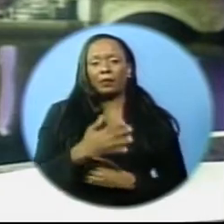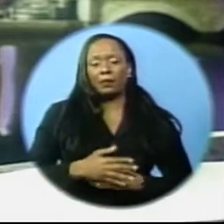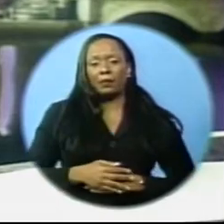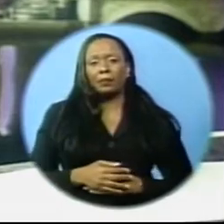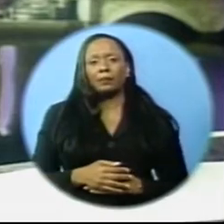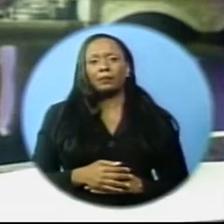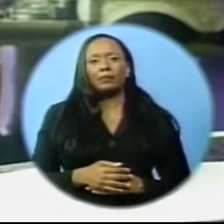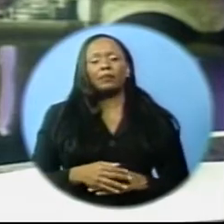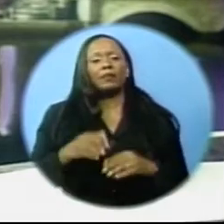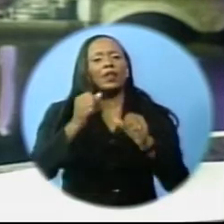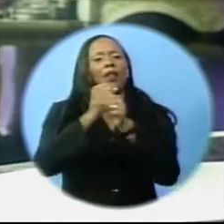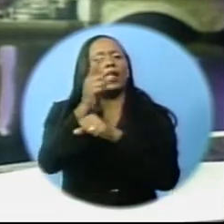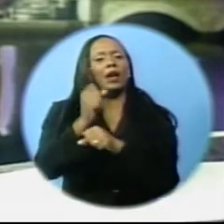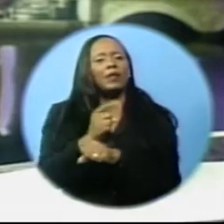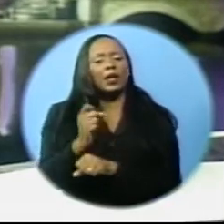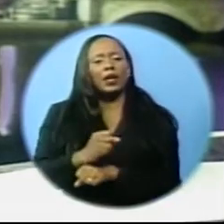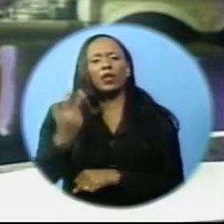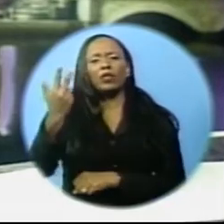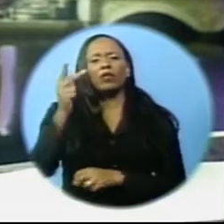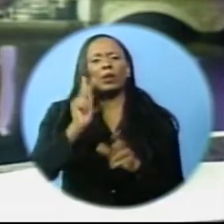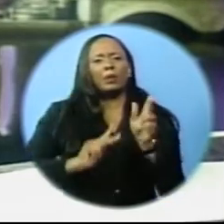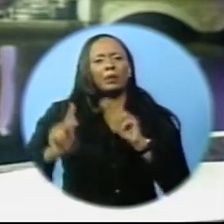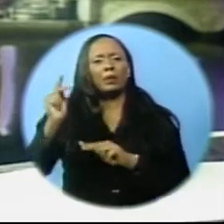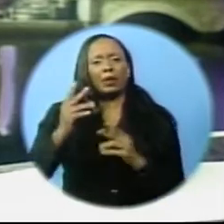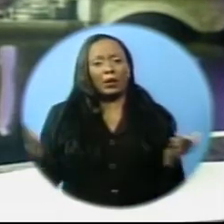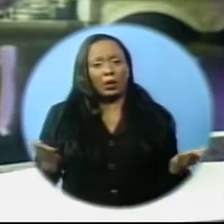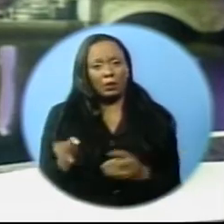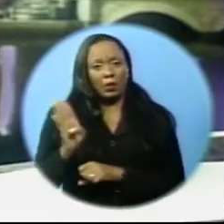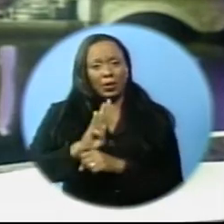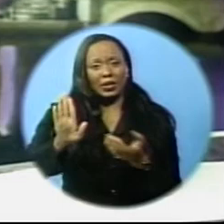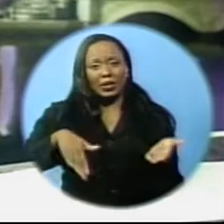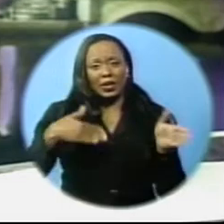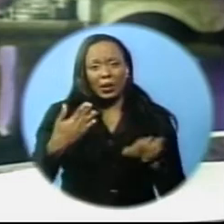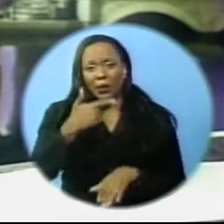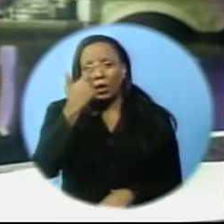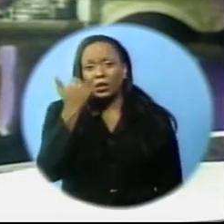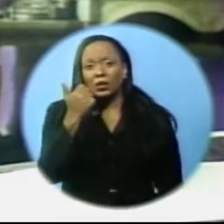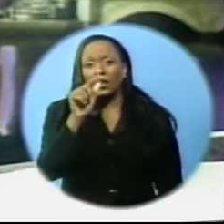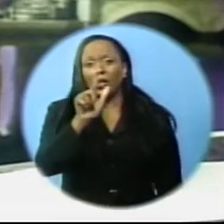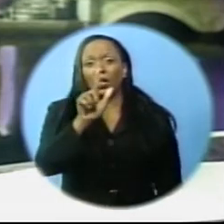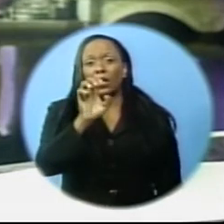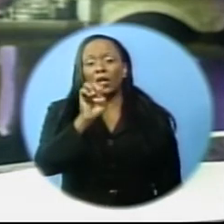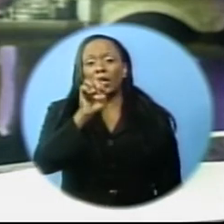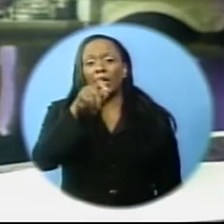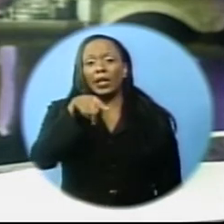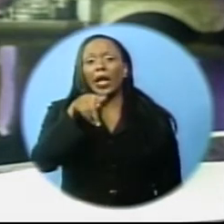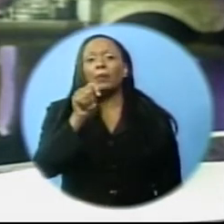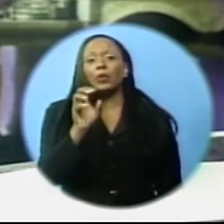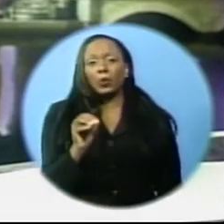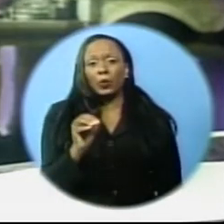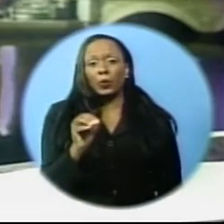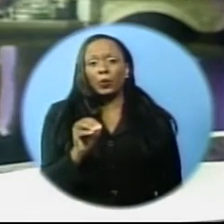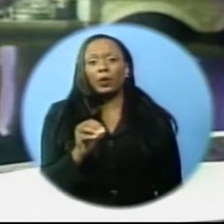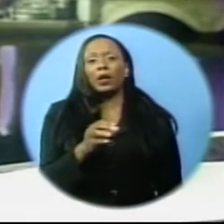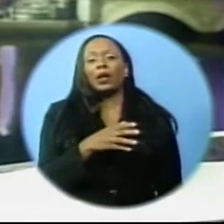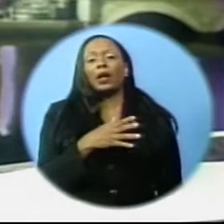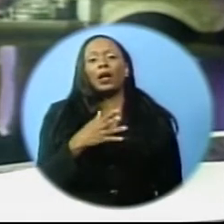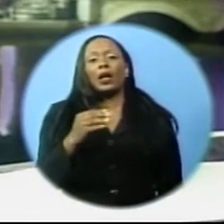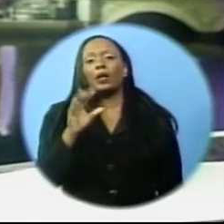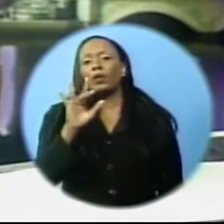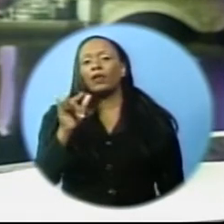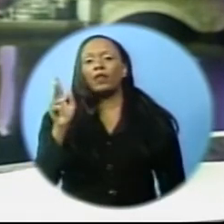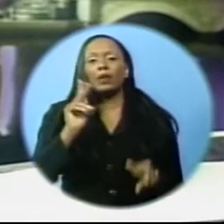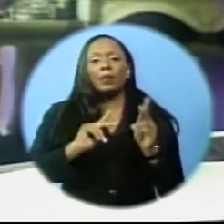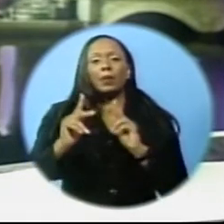Every year, 3 people in Barbados die from leptospirosis and 25 are diagnosed with the disease. This revelation from